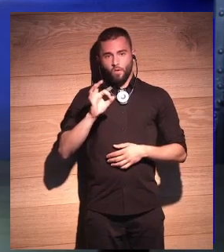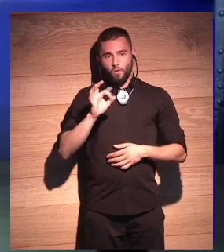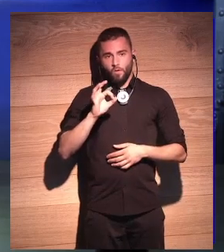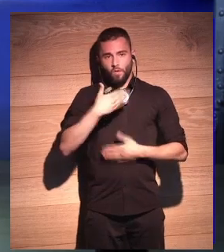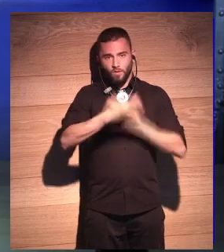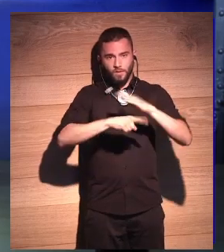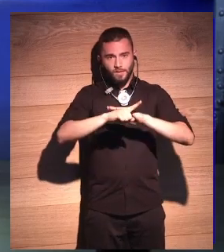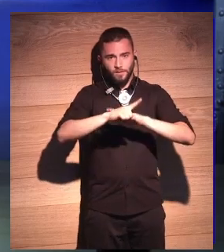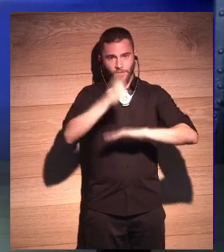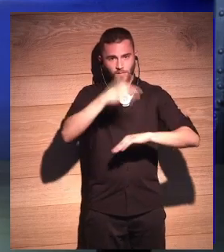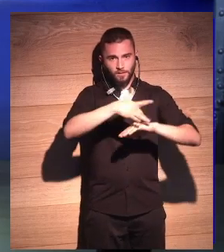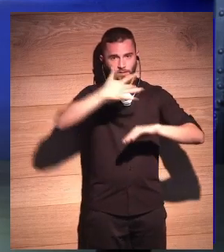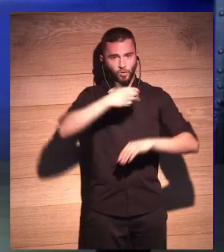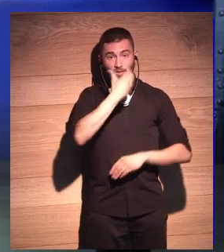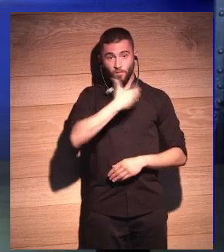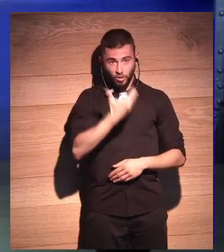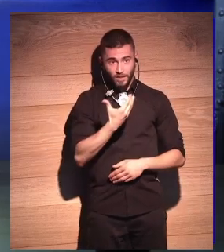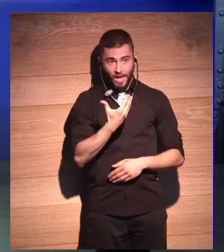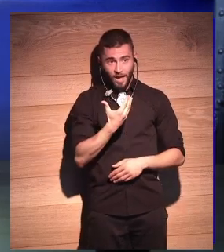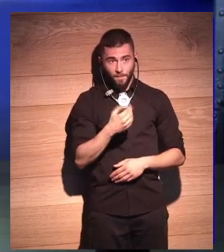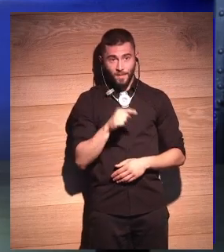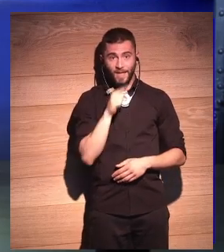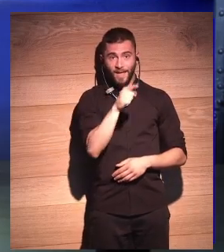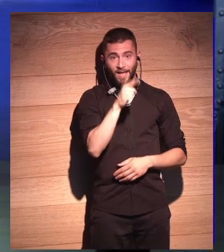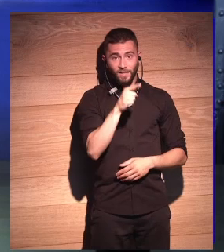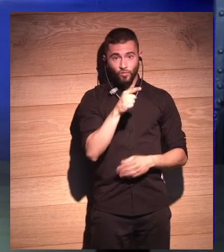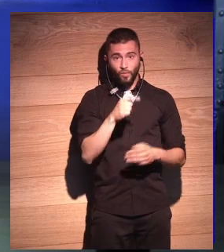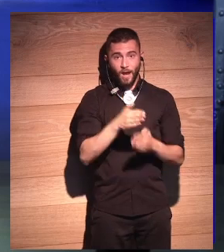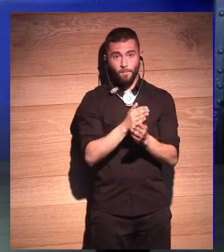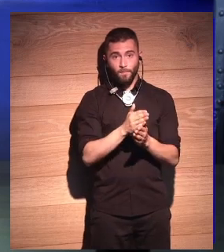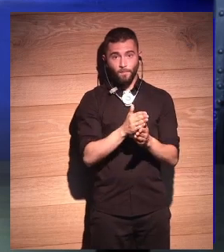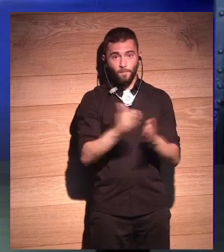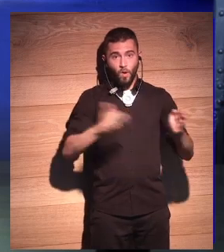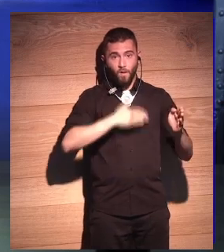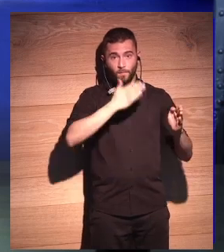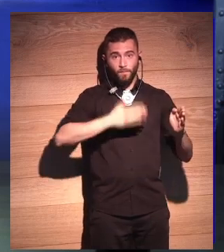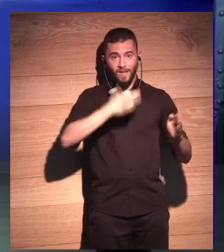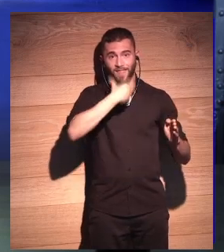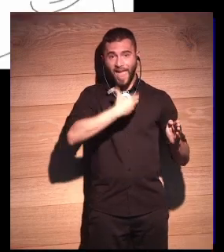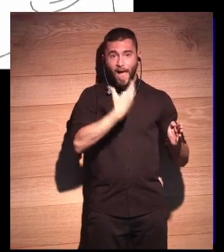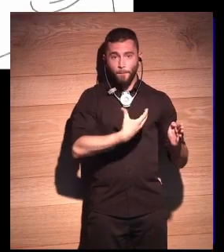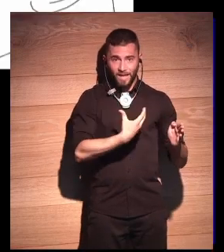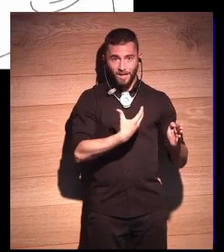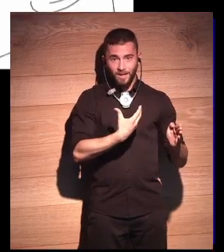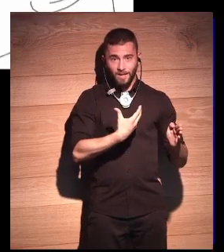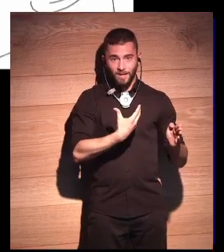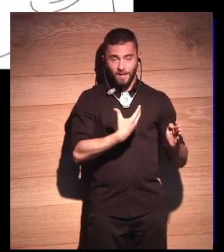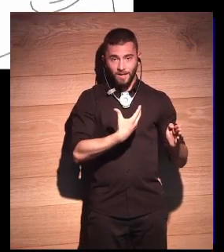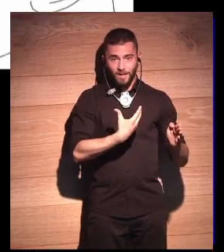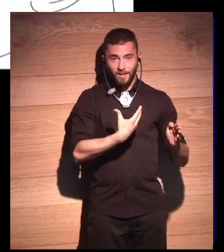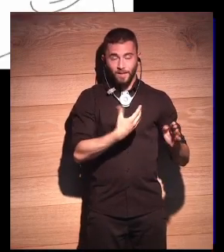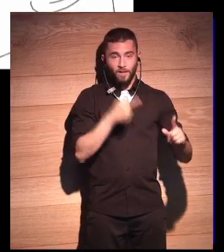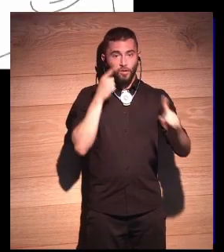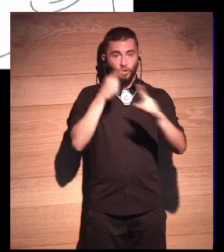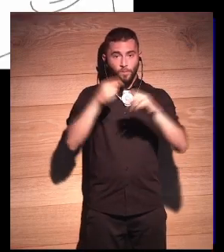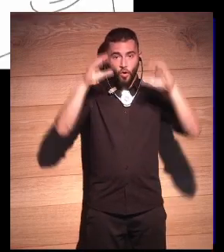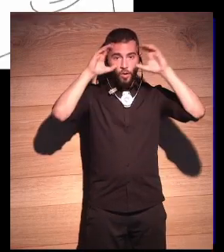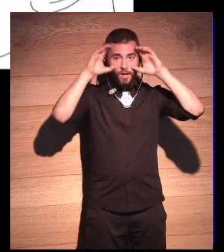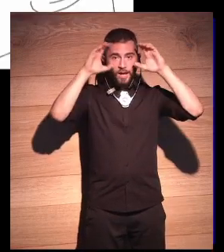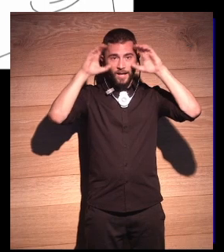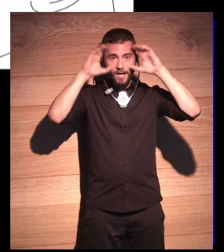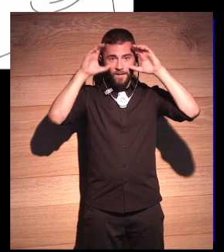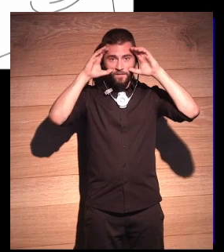devices, this is a patent from Apple for a head-mounted display.